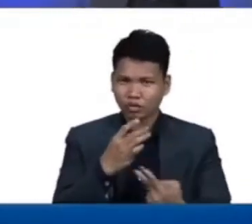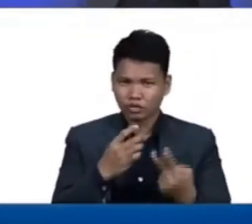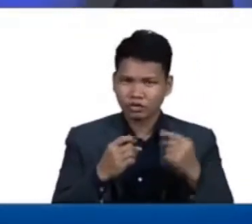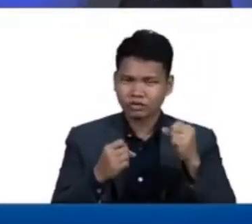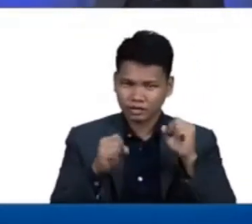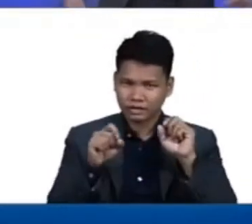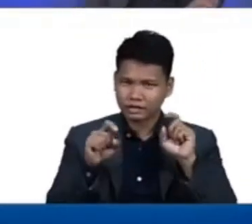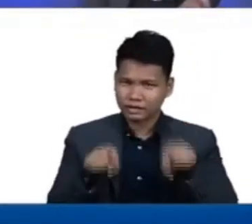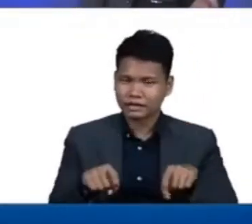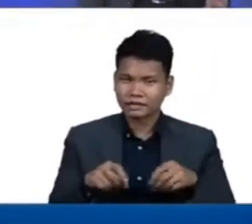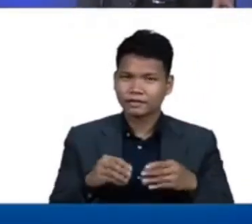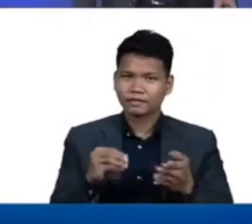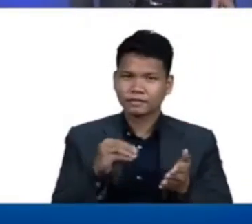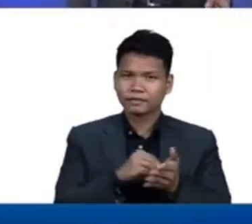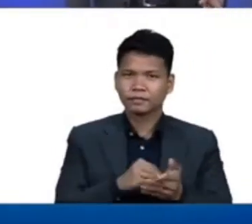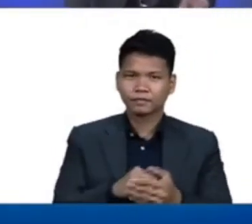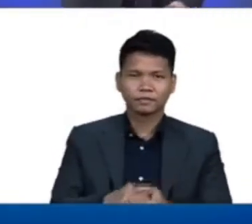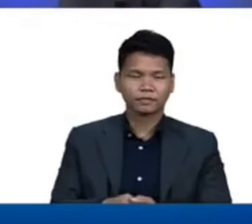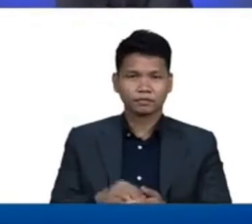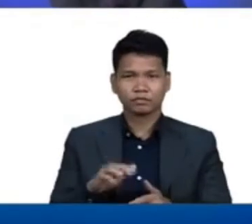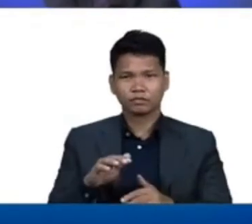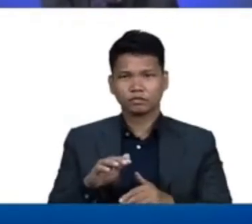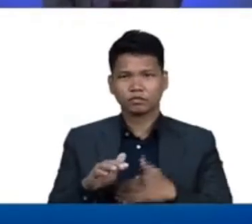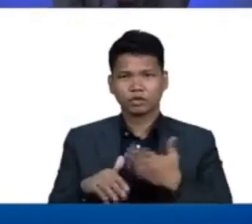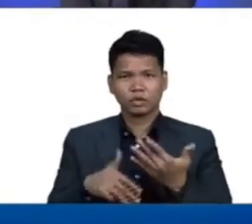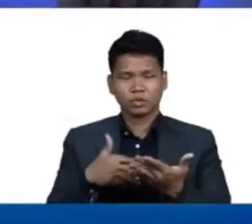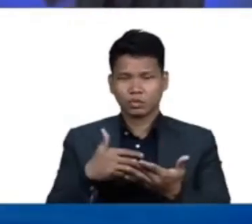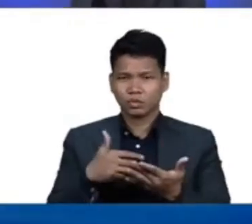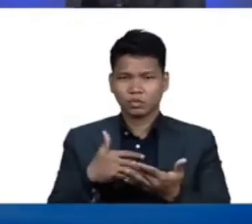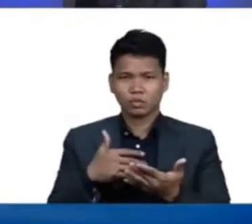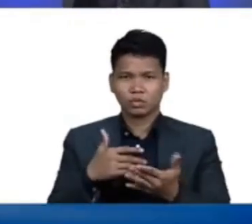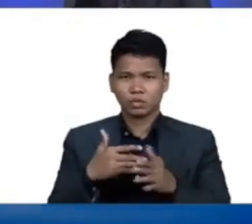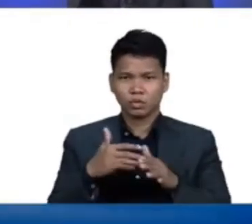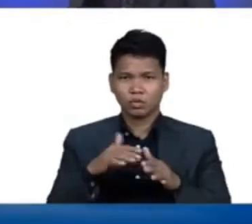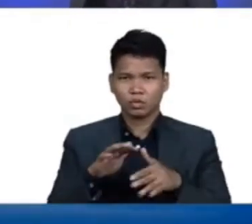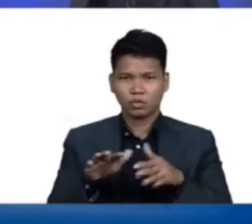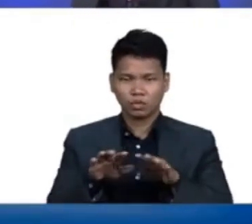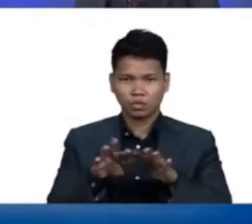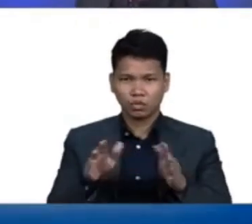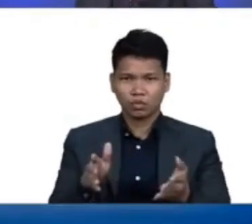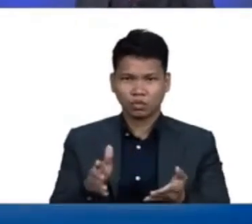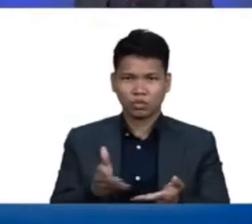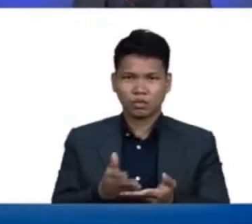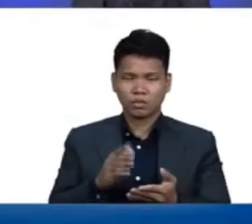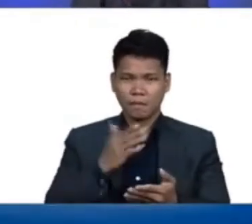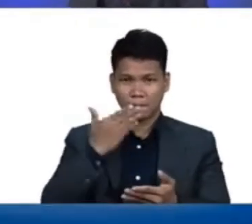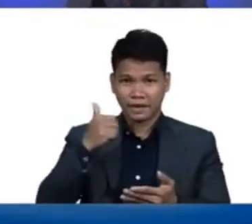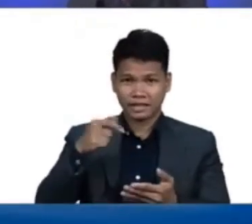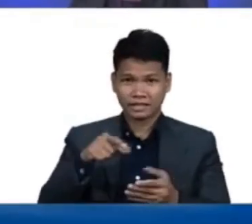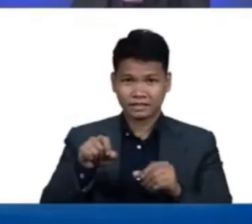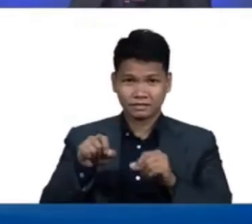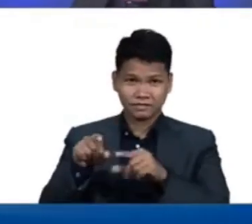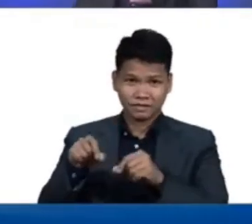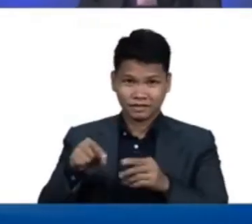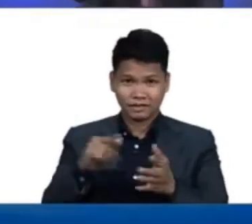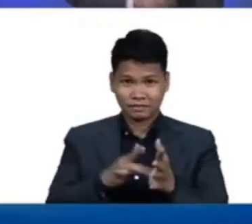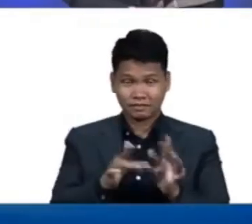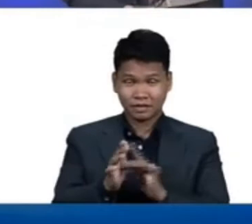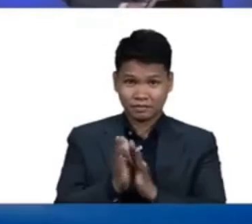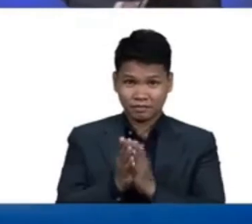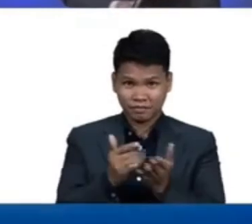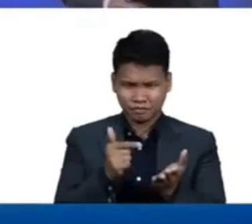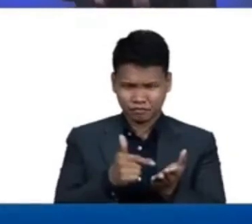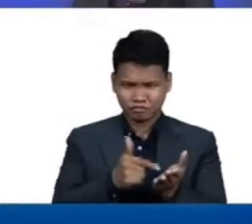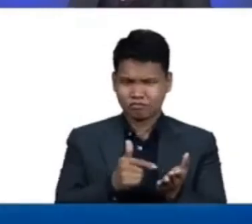the world best seller in the world wala pong iba kundi ang banal nakasulatan because this is our